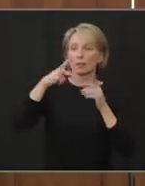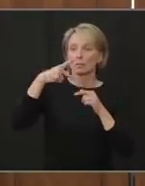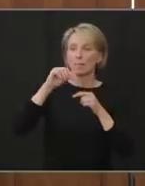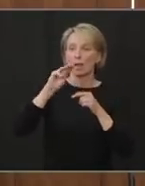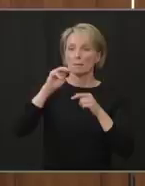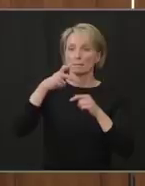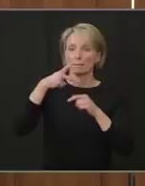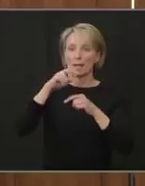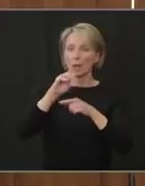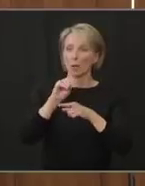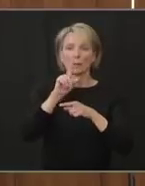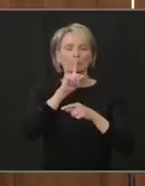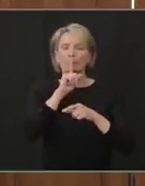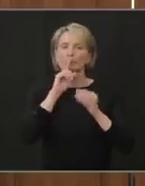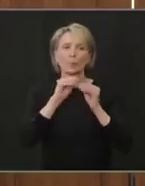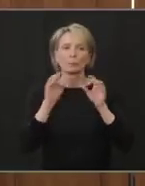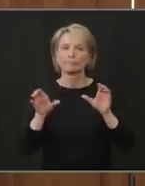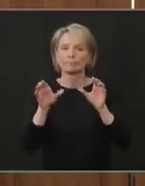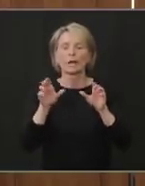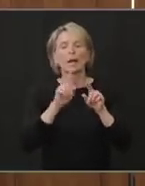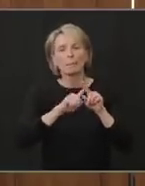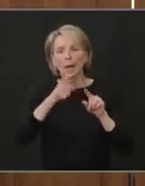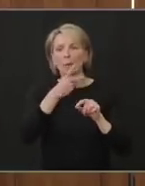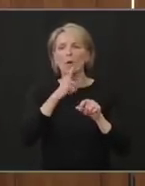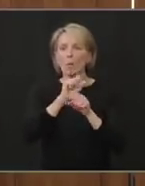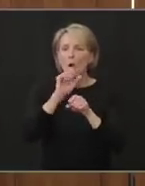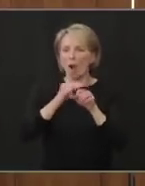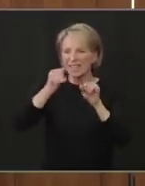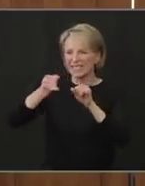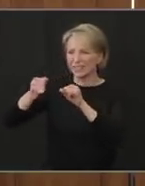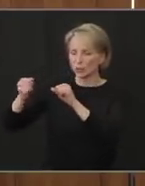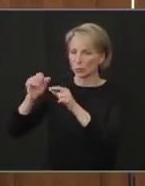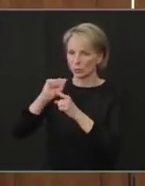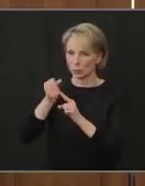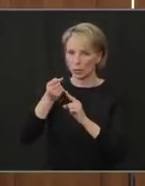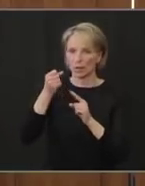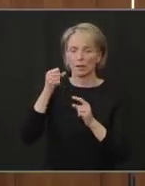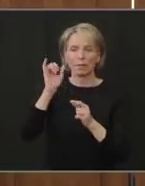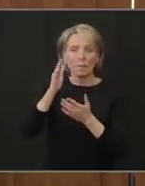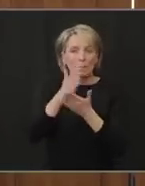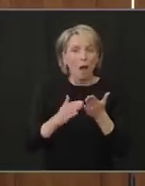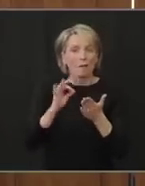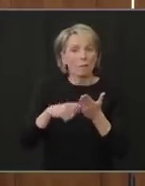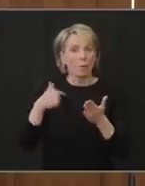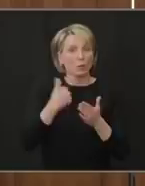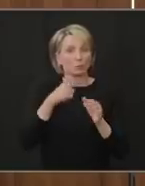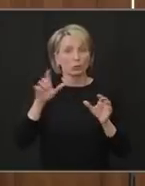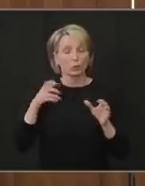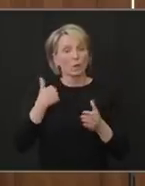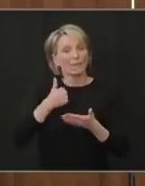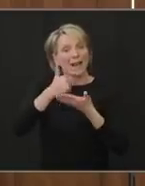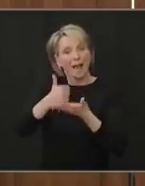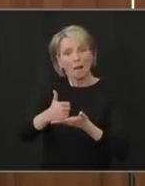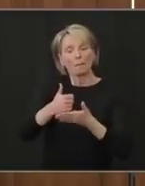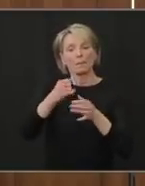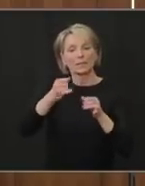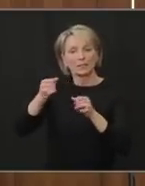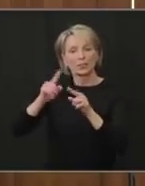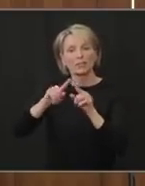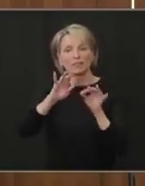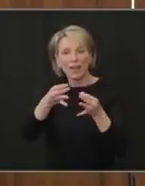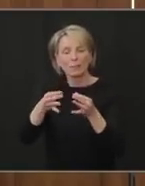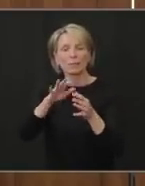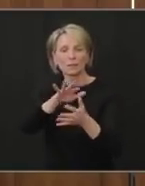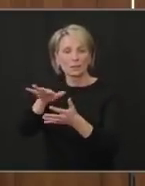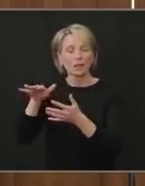role, but we have worked together on individual cases. This is part of what we do. We help individual families and cases.